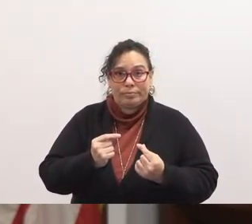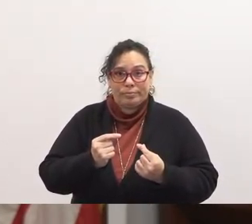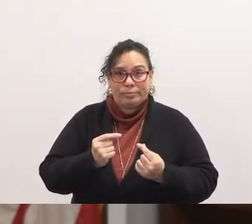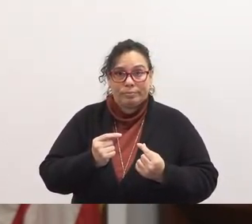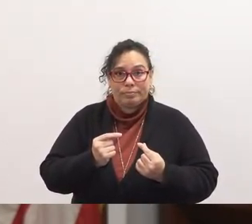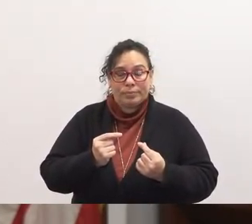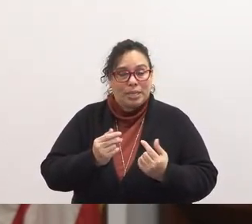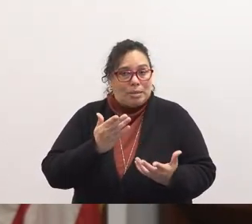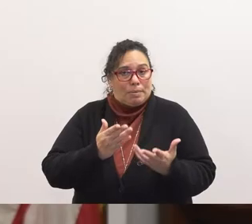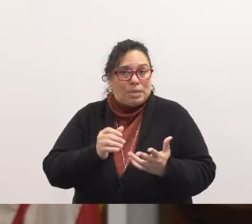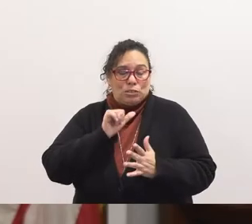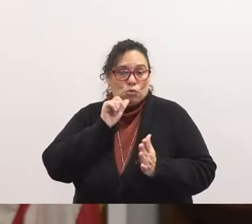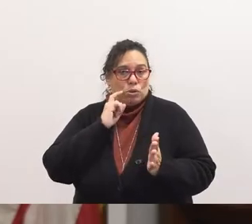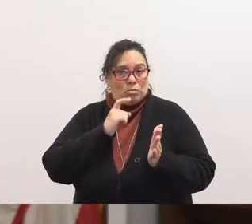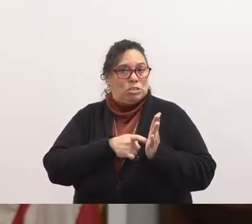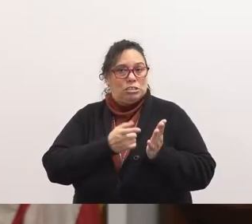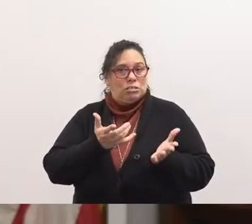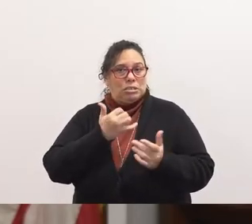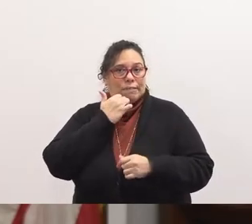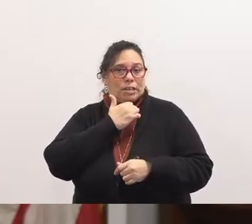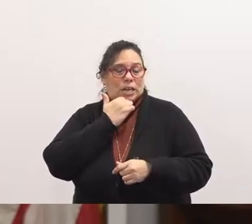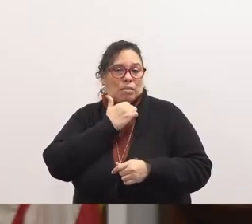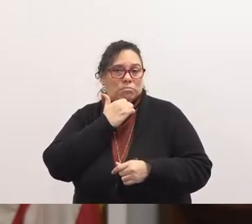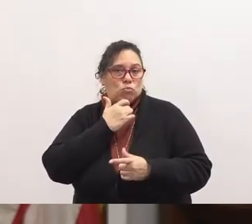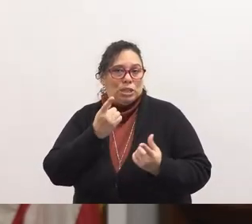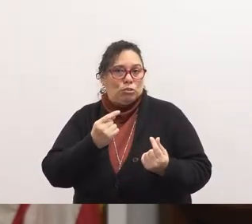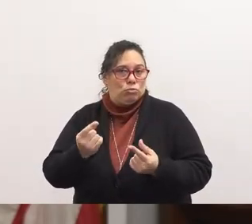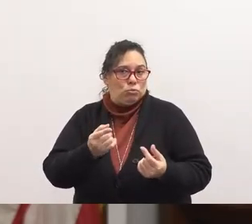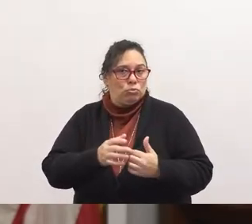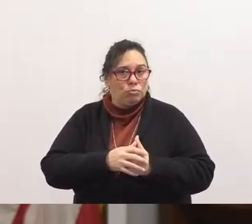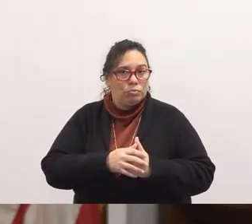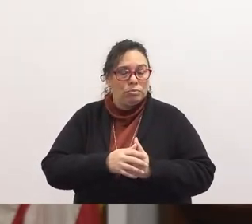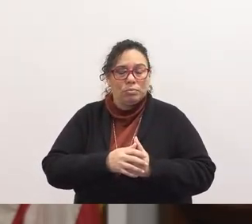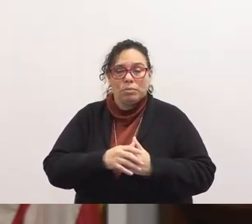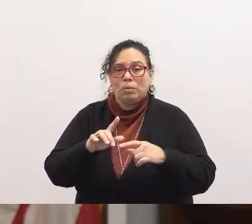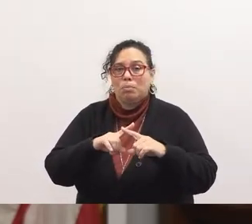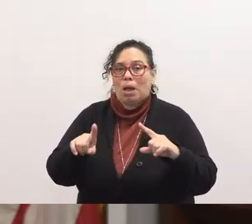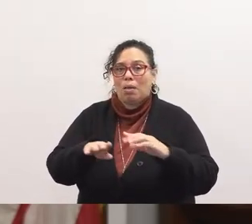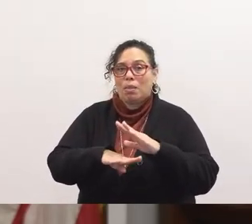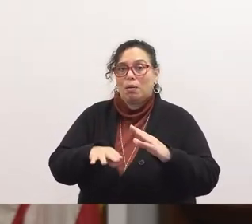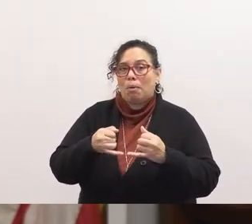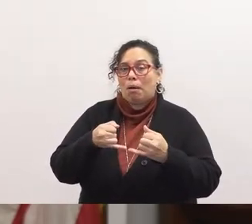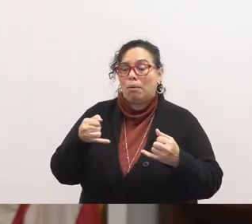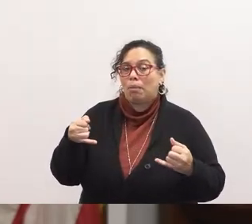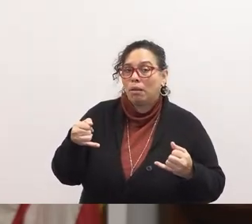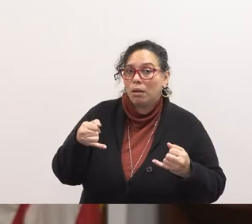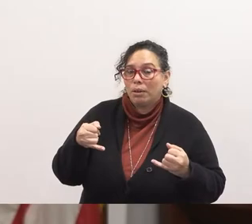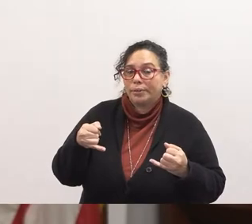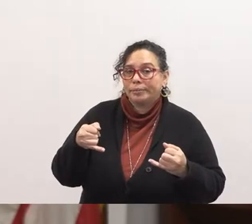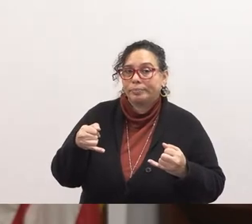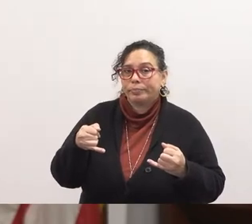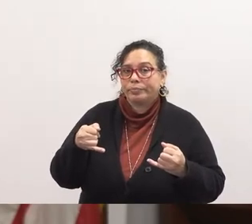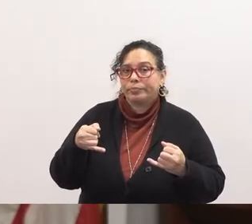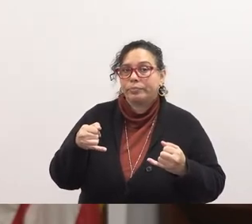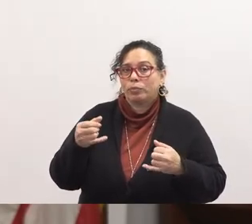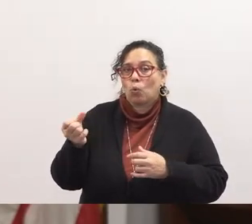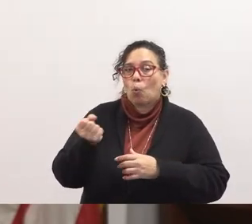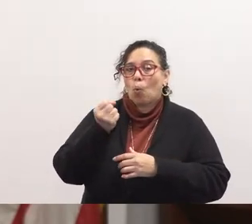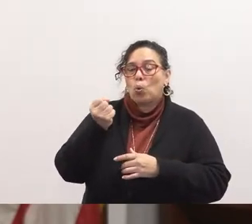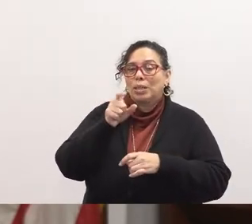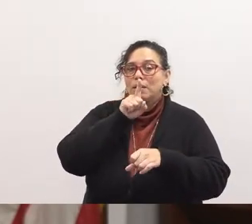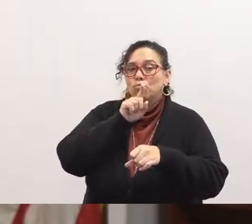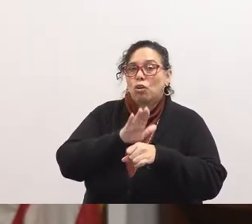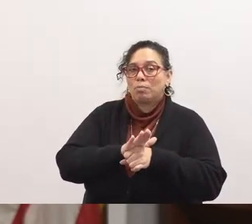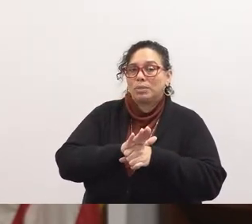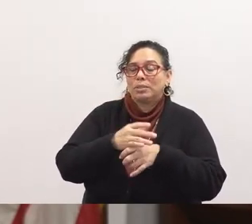may go unnoticed on a day-to-day basis, but the bottom line for us is upholding a promise that we're